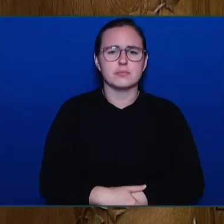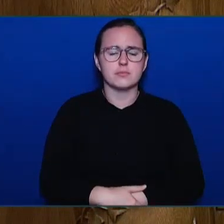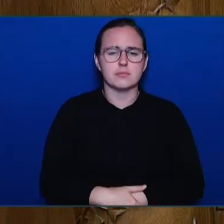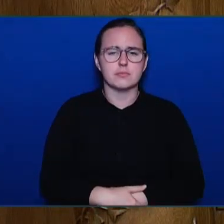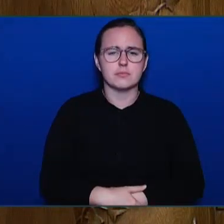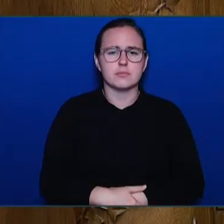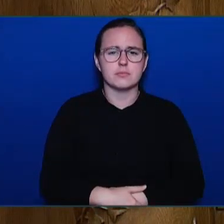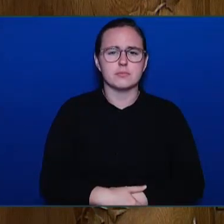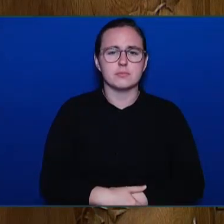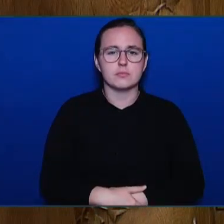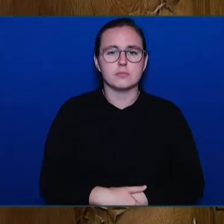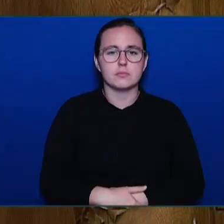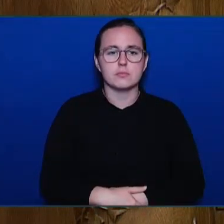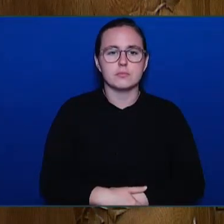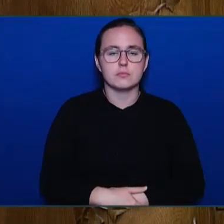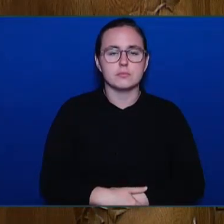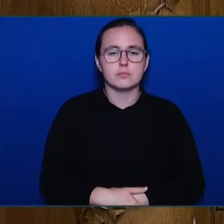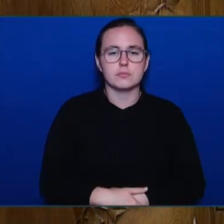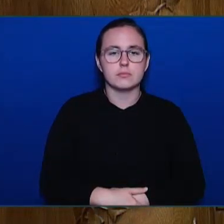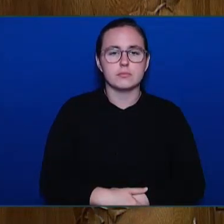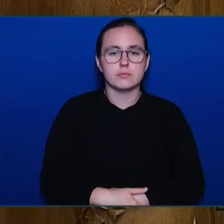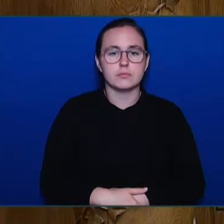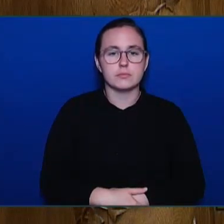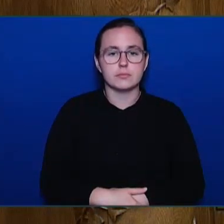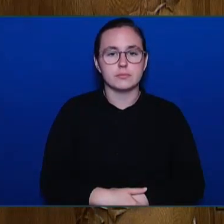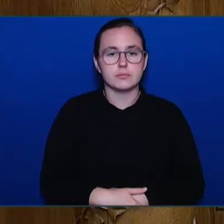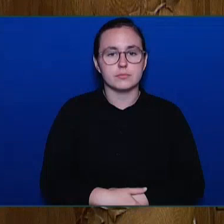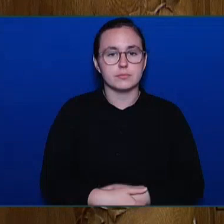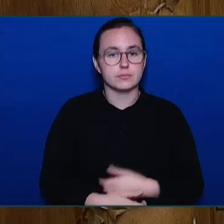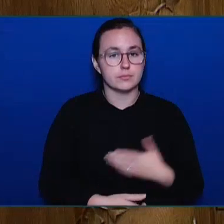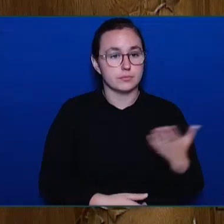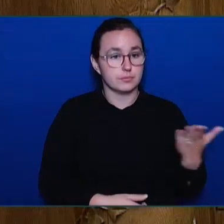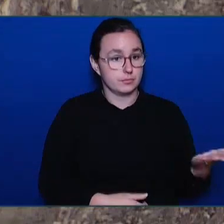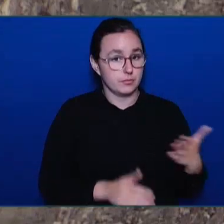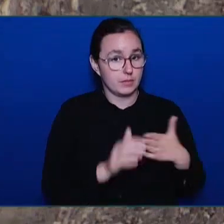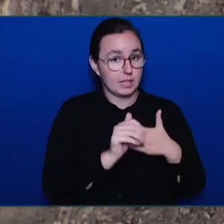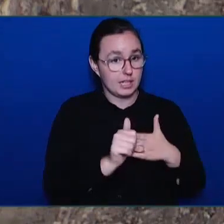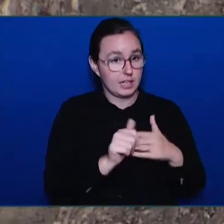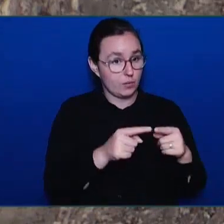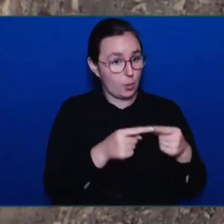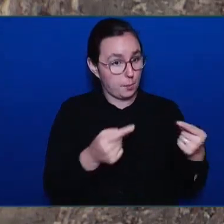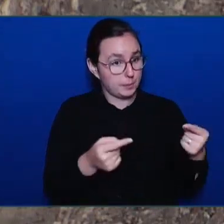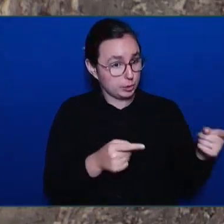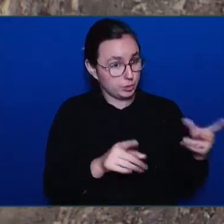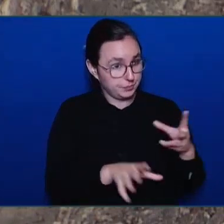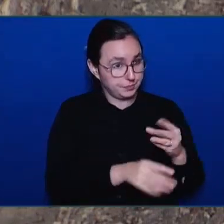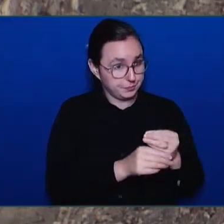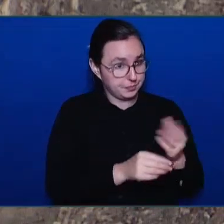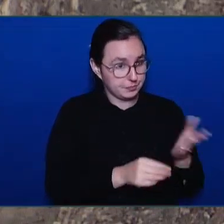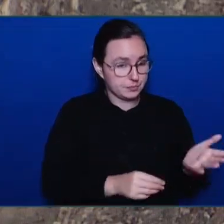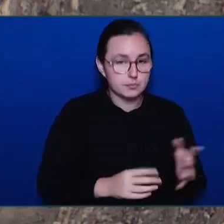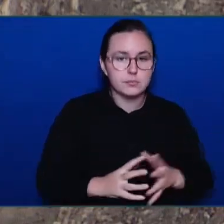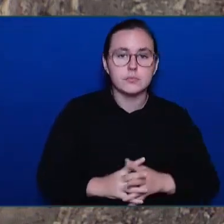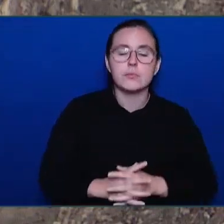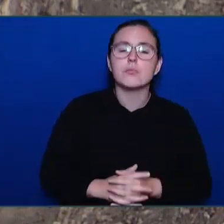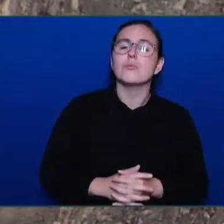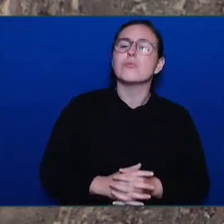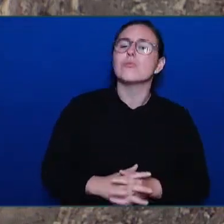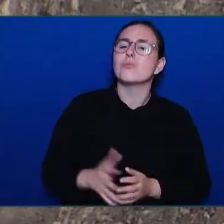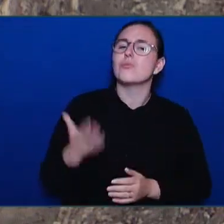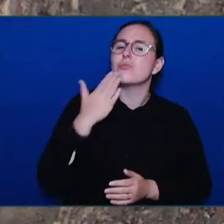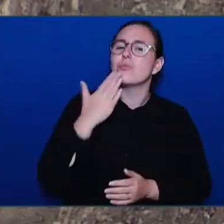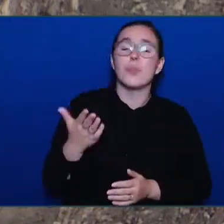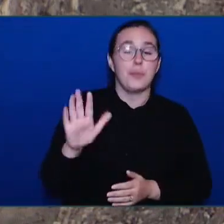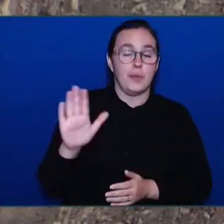Leader of the Official Opposition, supplemental. Thank you, Mr. Speaker. Well, Mr. Speaker, the problem is that everywhere you look, you can see very clearly